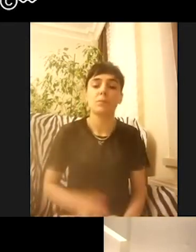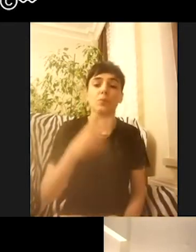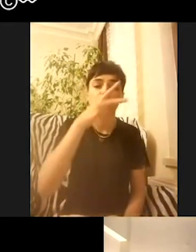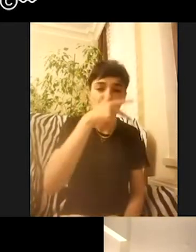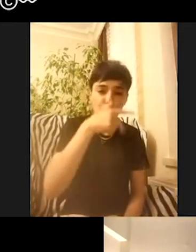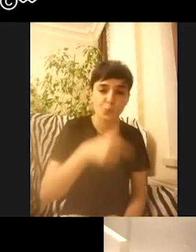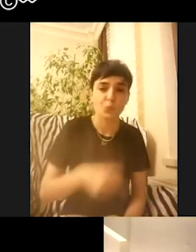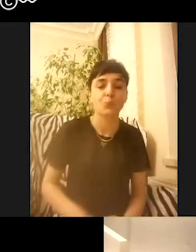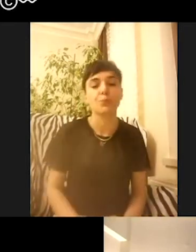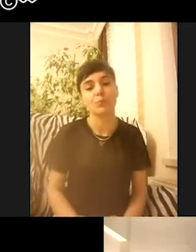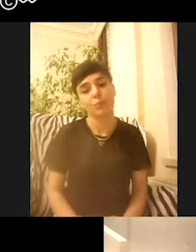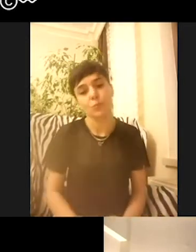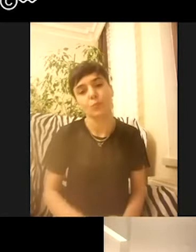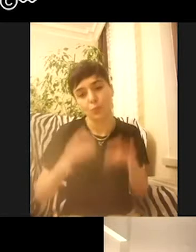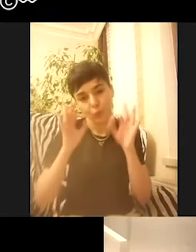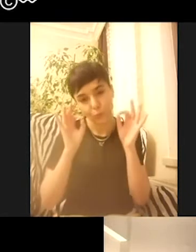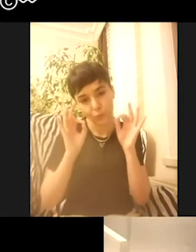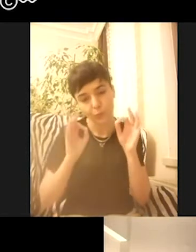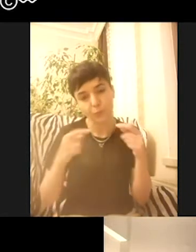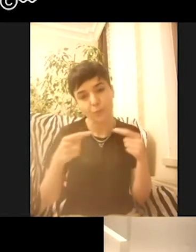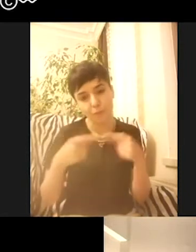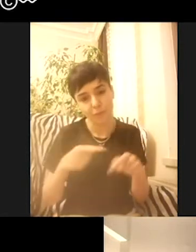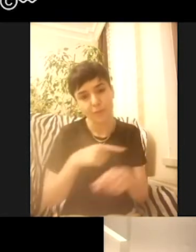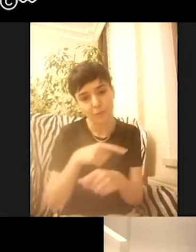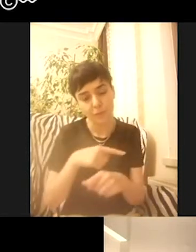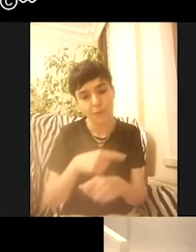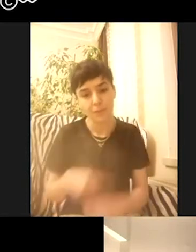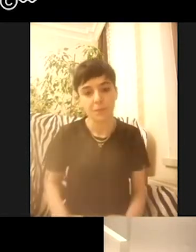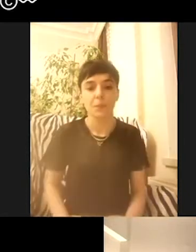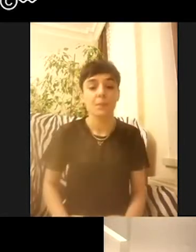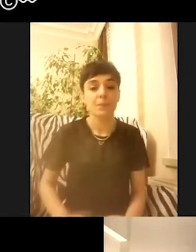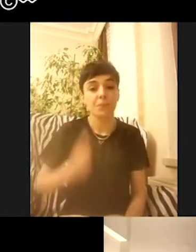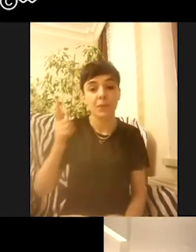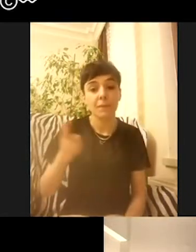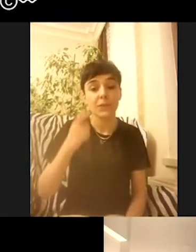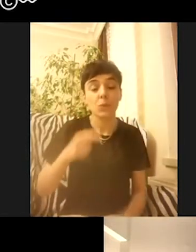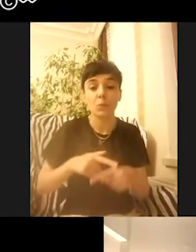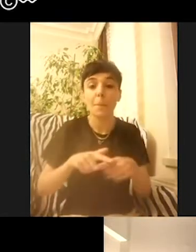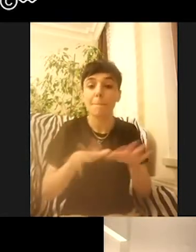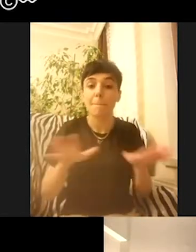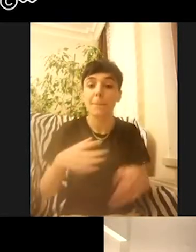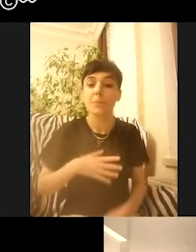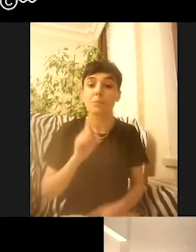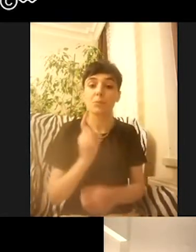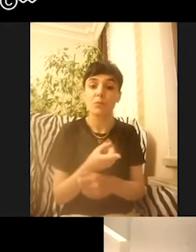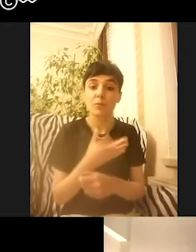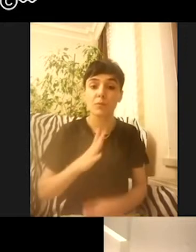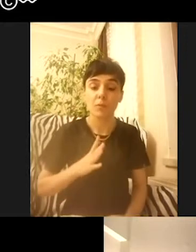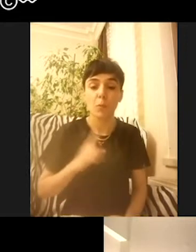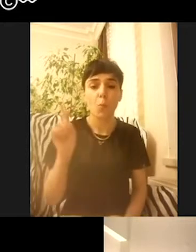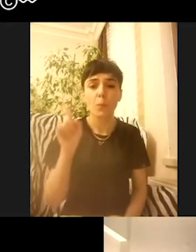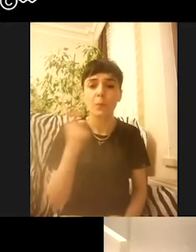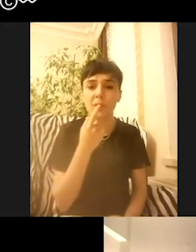share from the video. I was very patient when I was 10, without knowing what I was doing, but I was